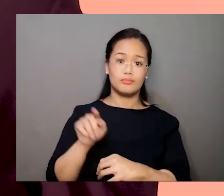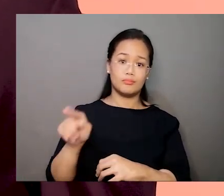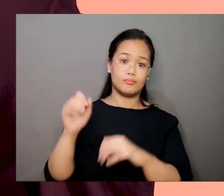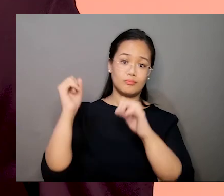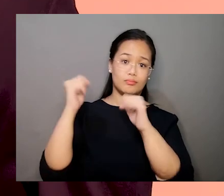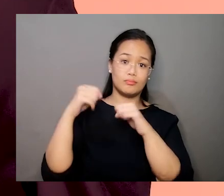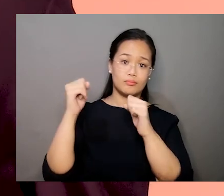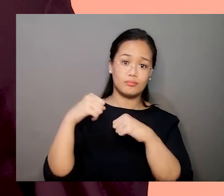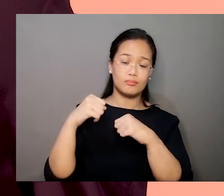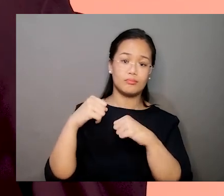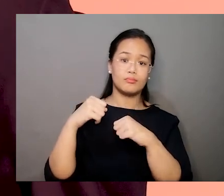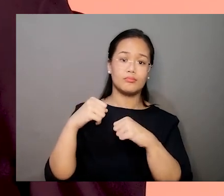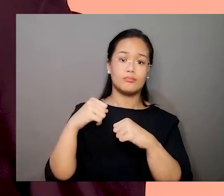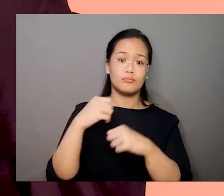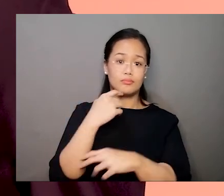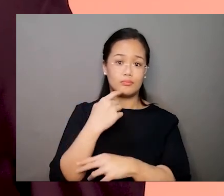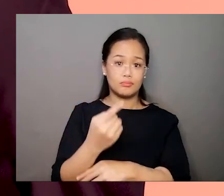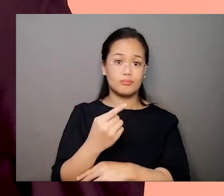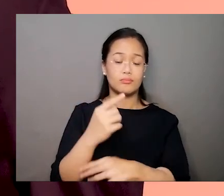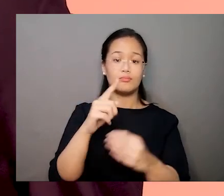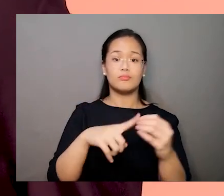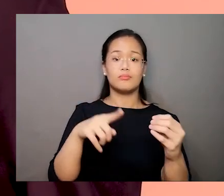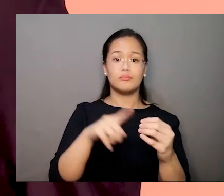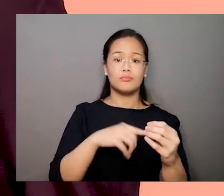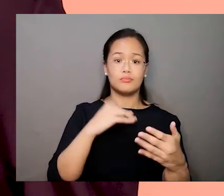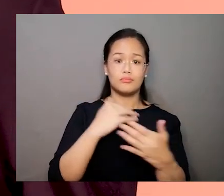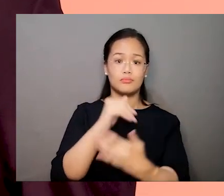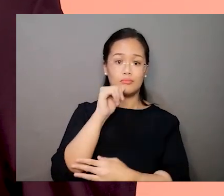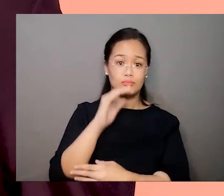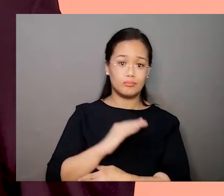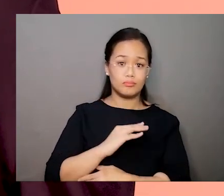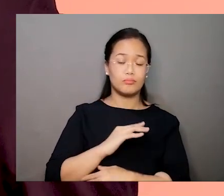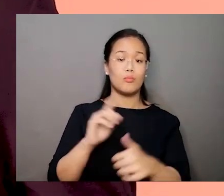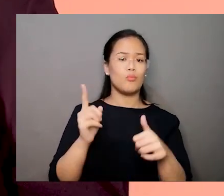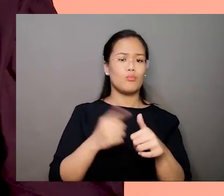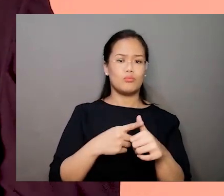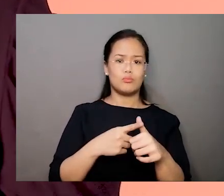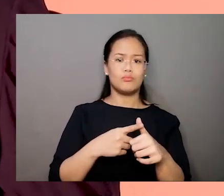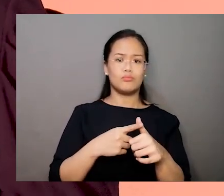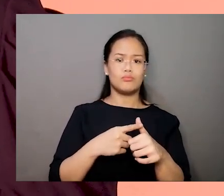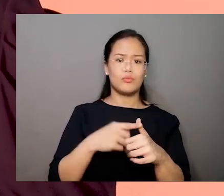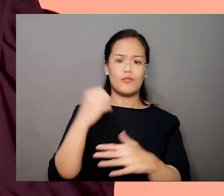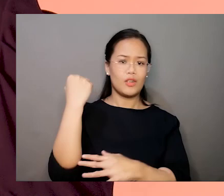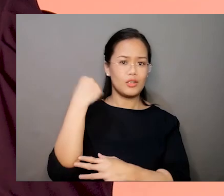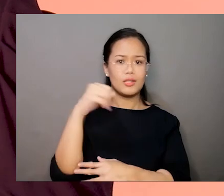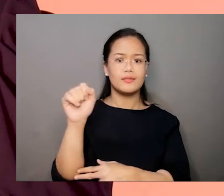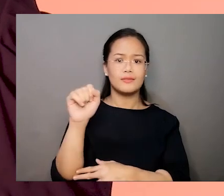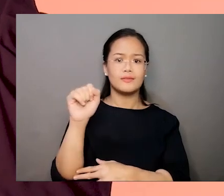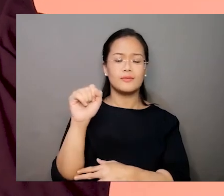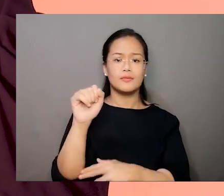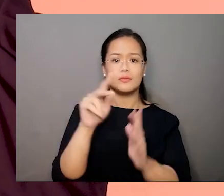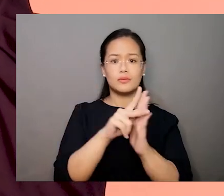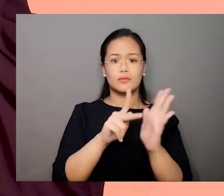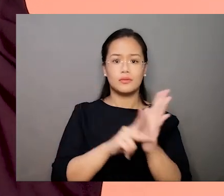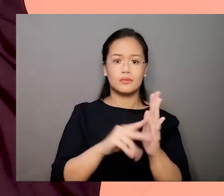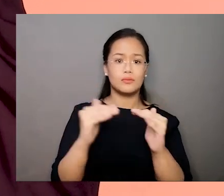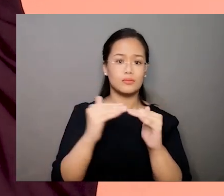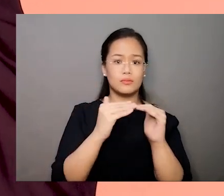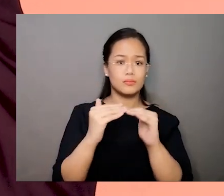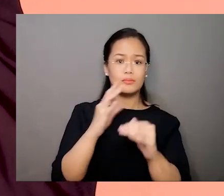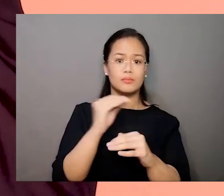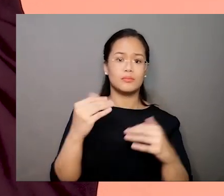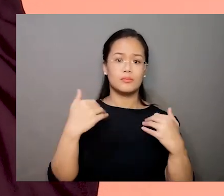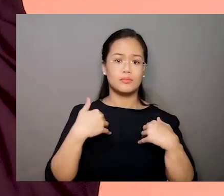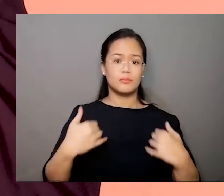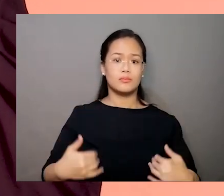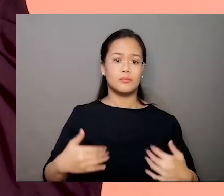This convention affirms that discrimination against women, first, violates the principle of equality of rights and